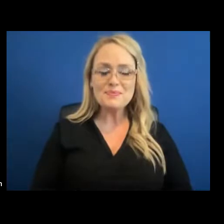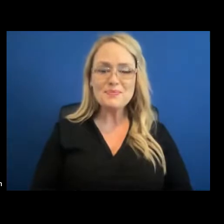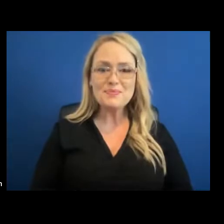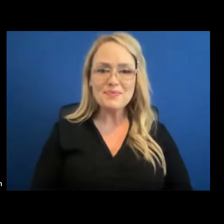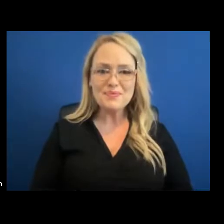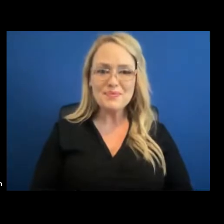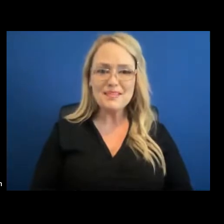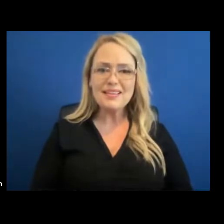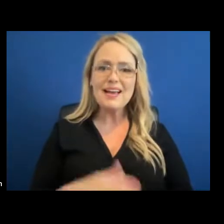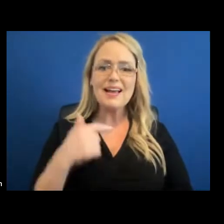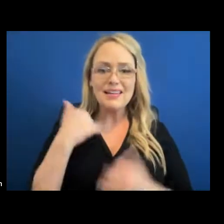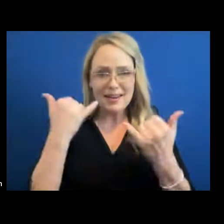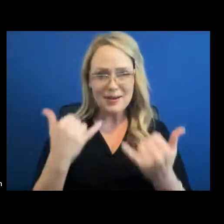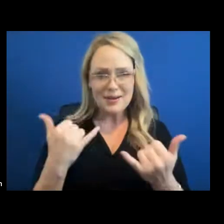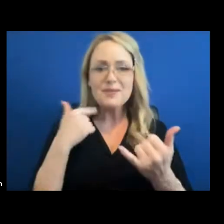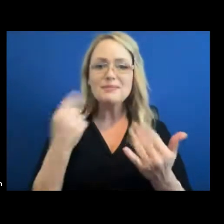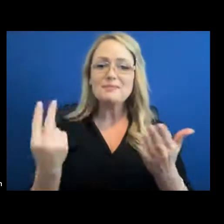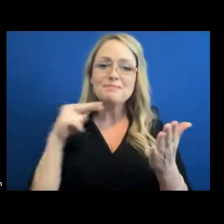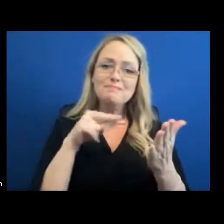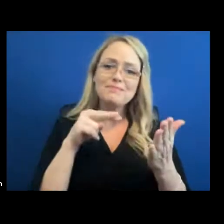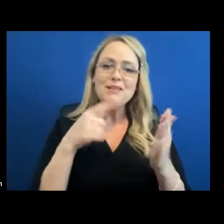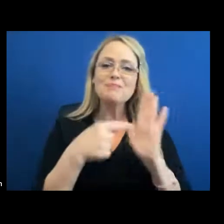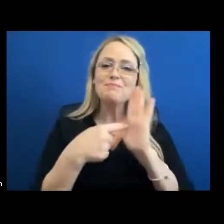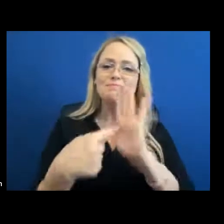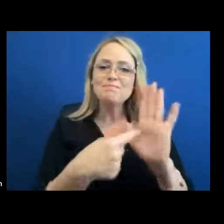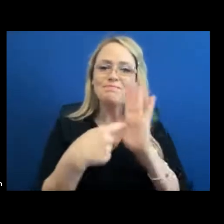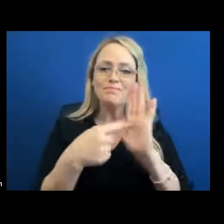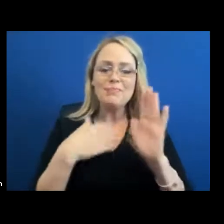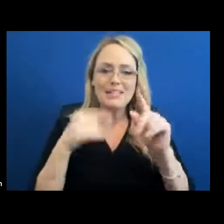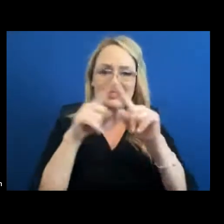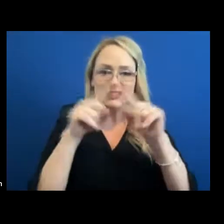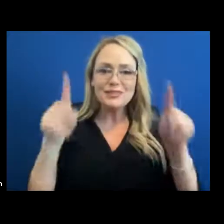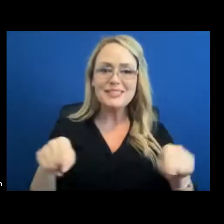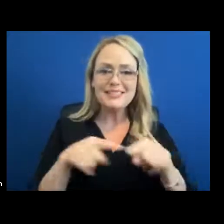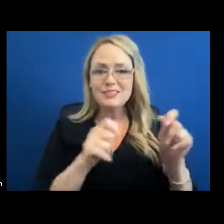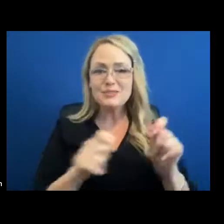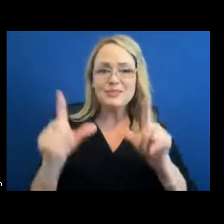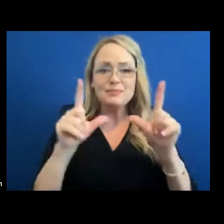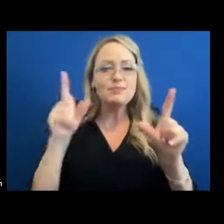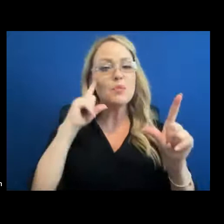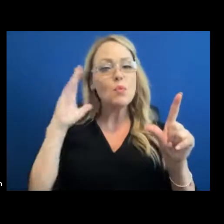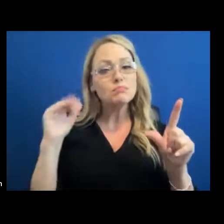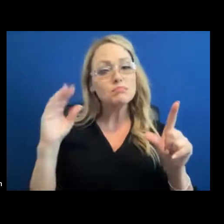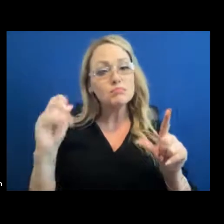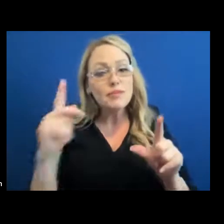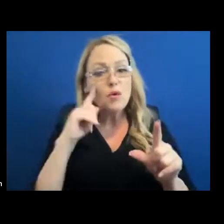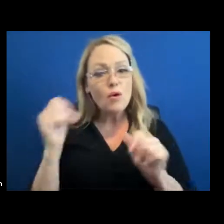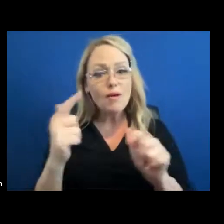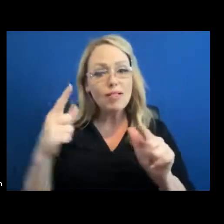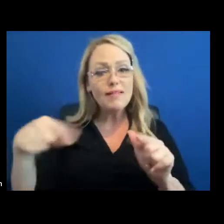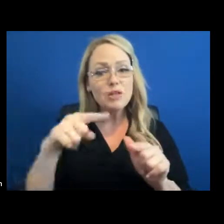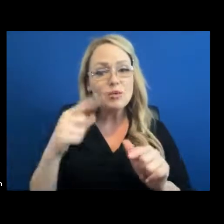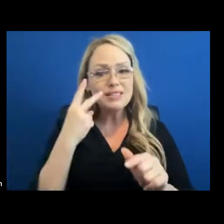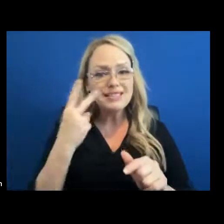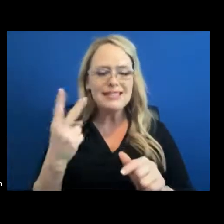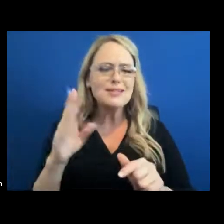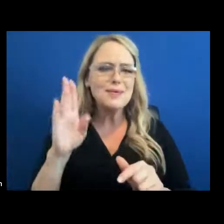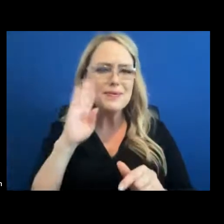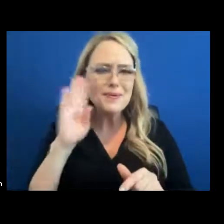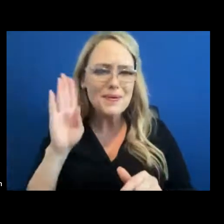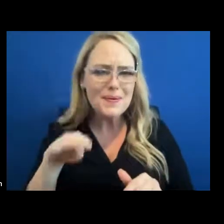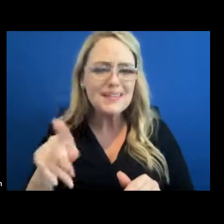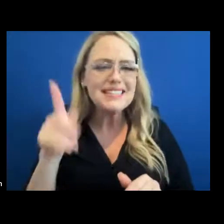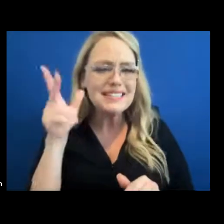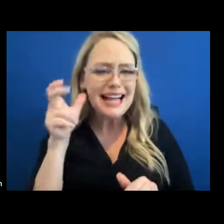Okay, so I'm gonna go back to sharing my screen. So I hope that was okay for you all. If it was glitchy at